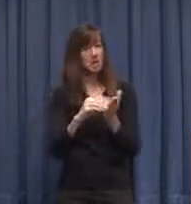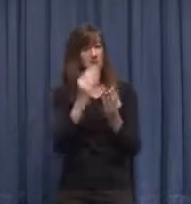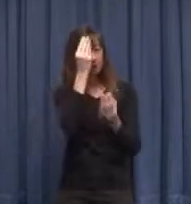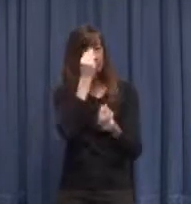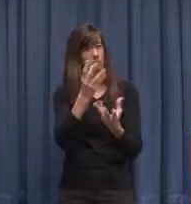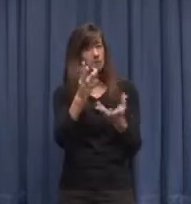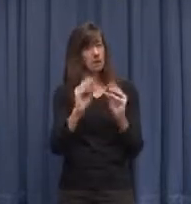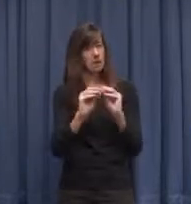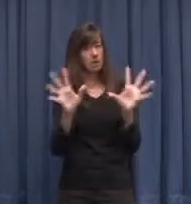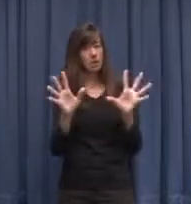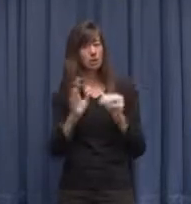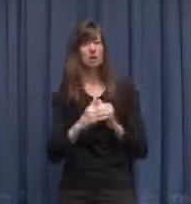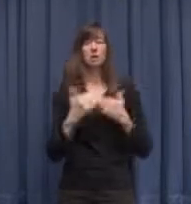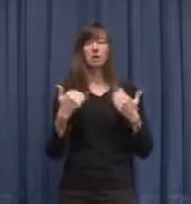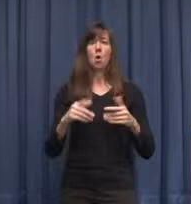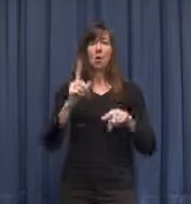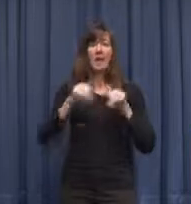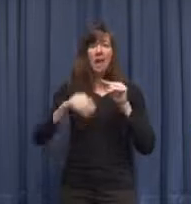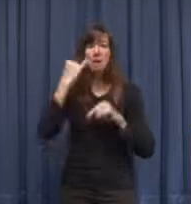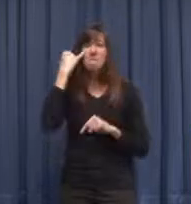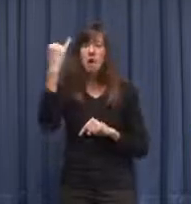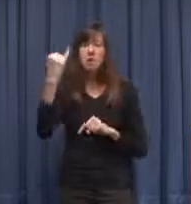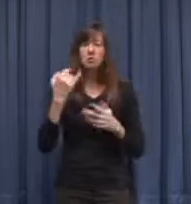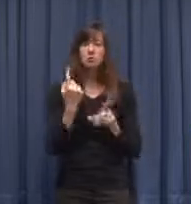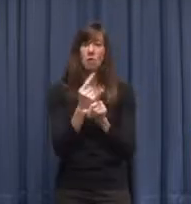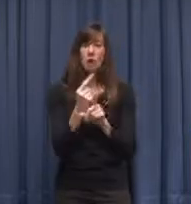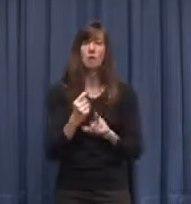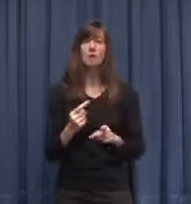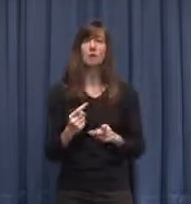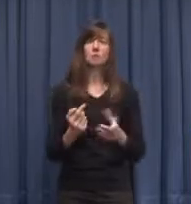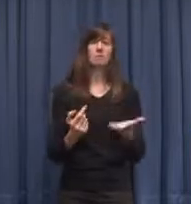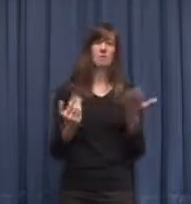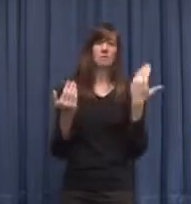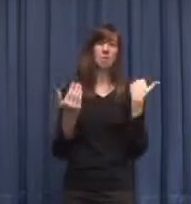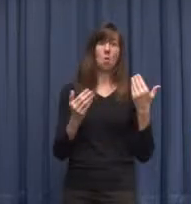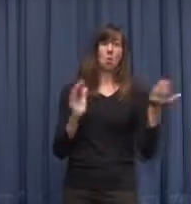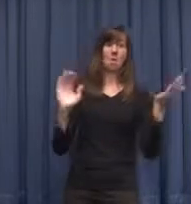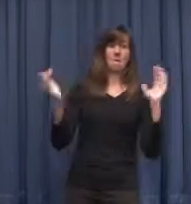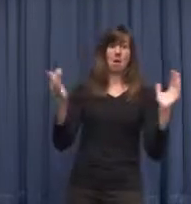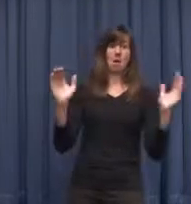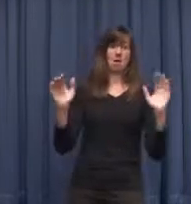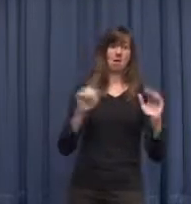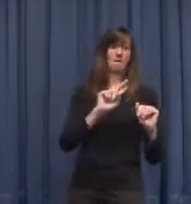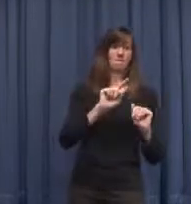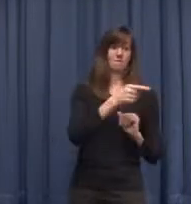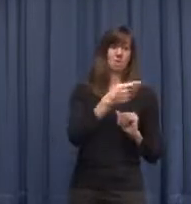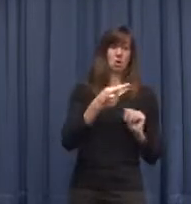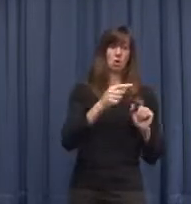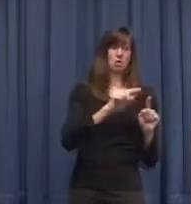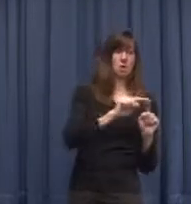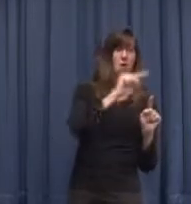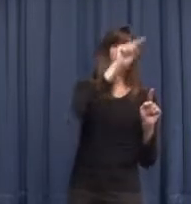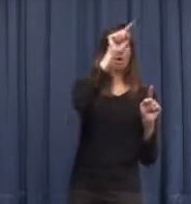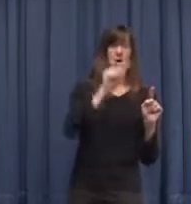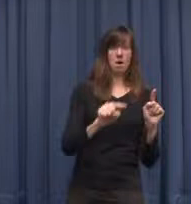almost unimaginable, but the second wave right now, based on what we're seeing and